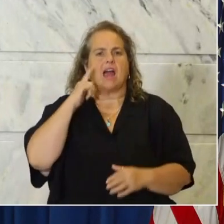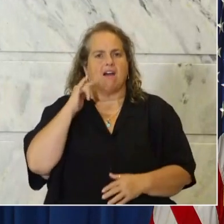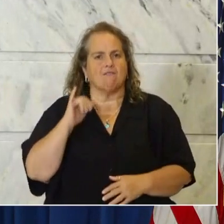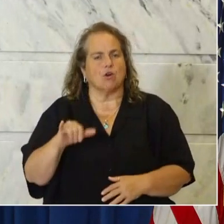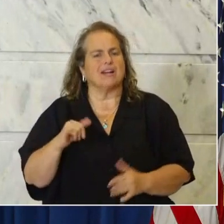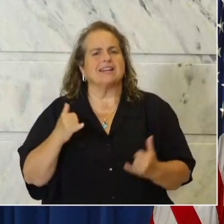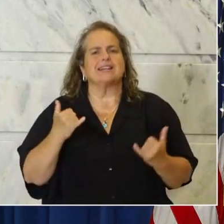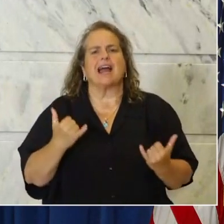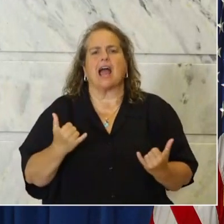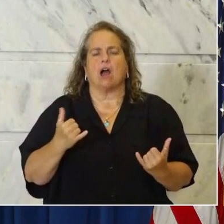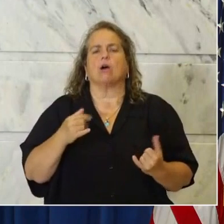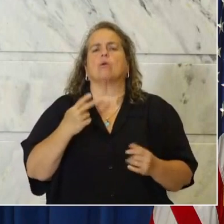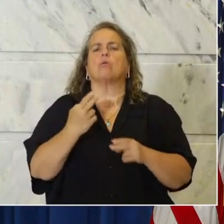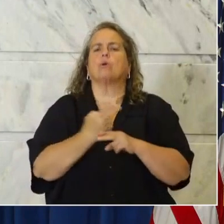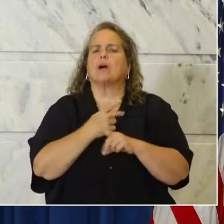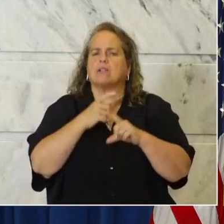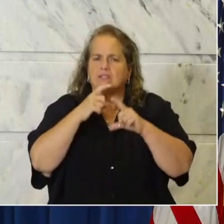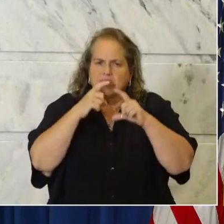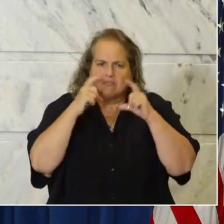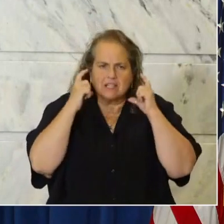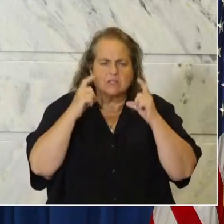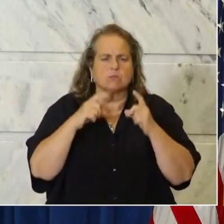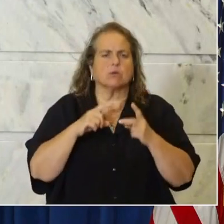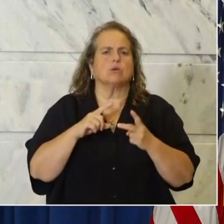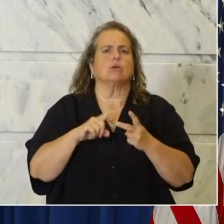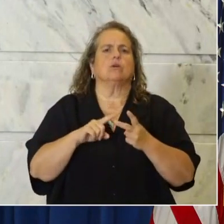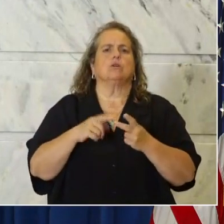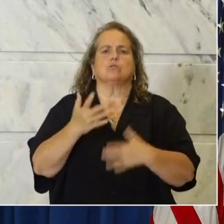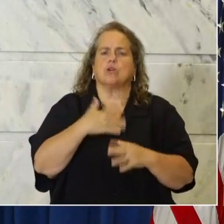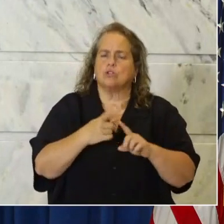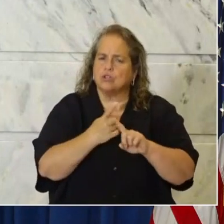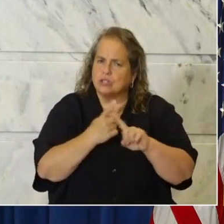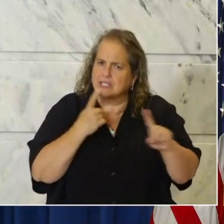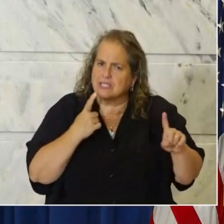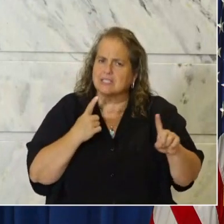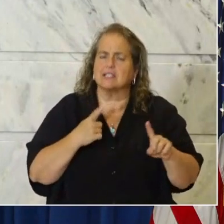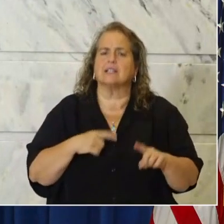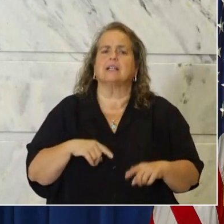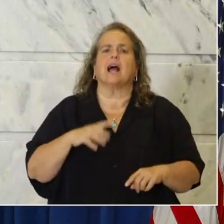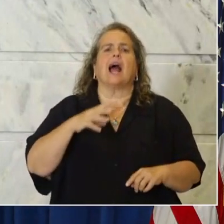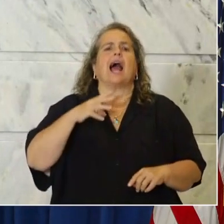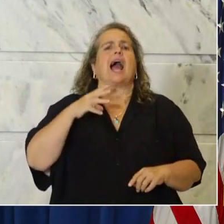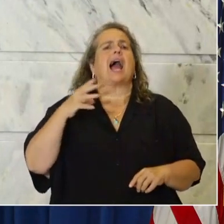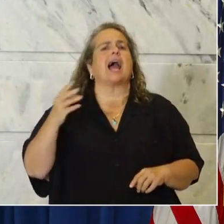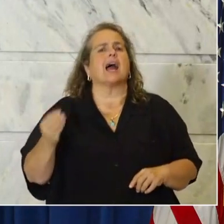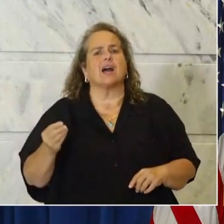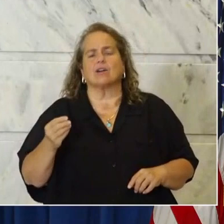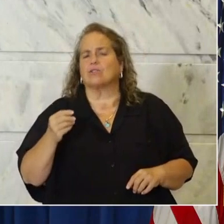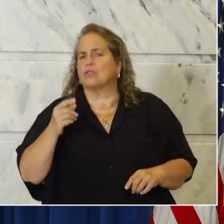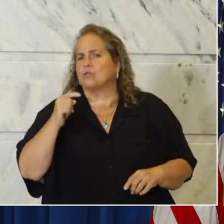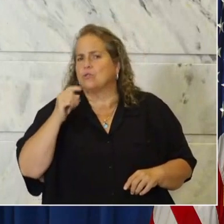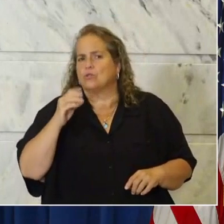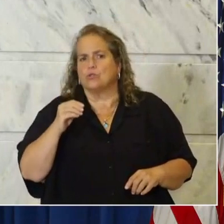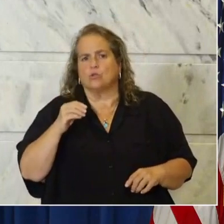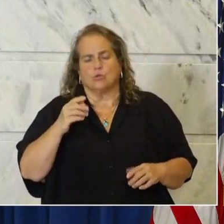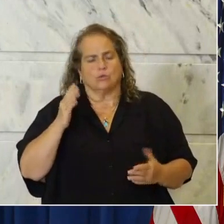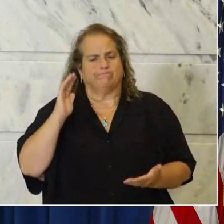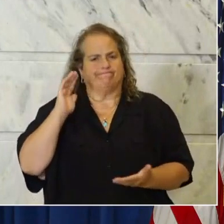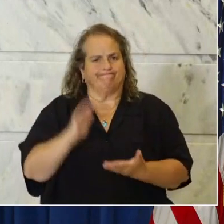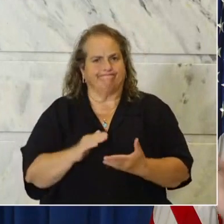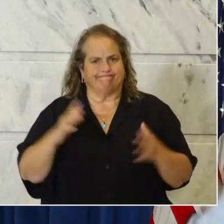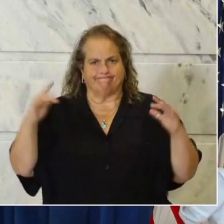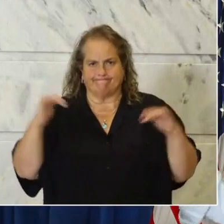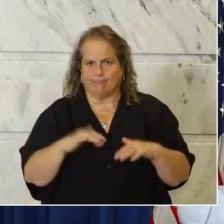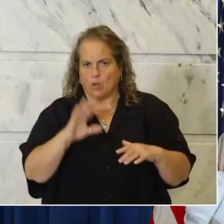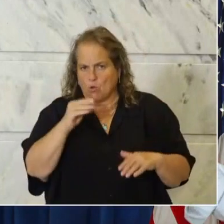wear the facial covering, not just to engage in social distancing, not just to cut their social occasions at their home